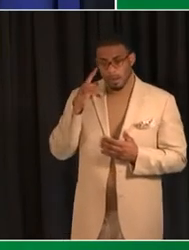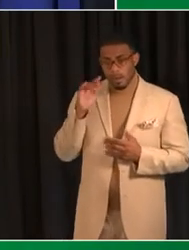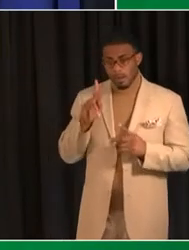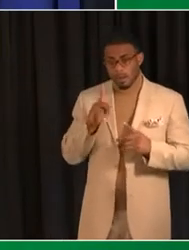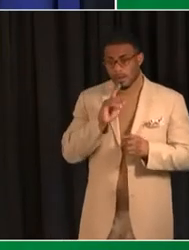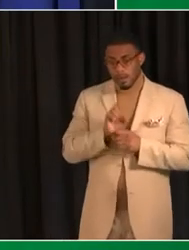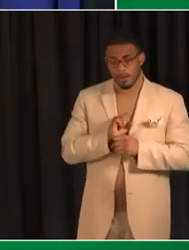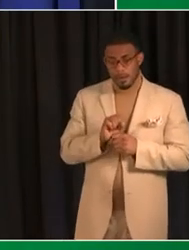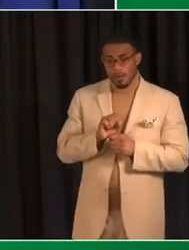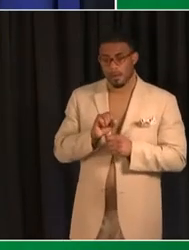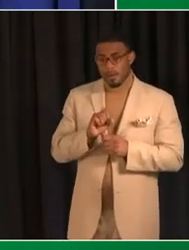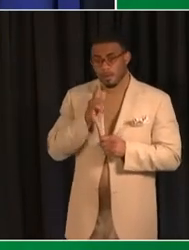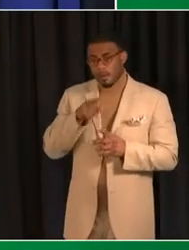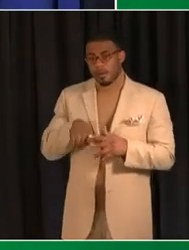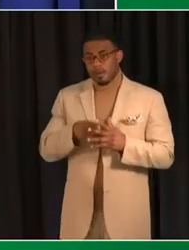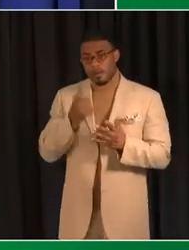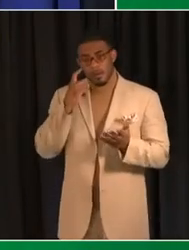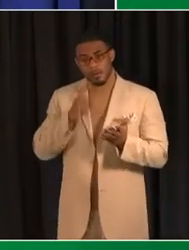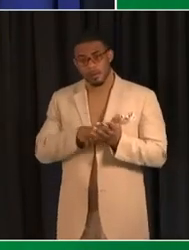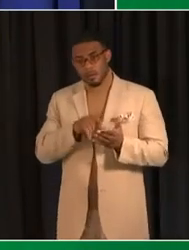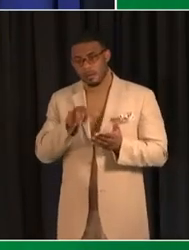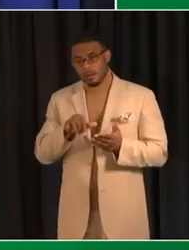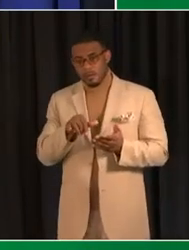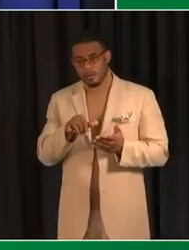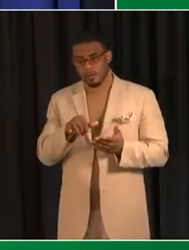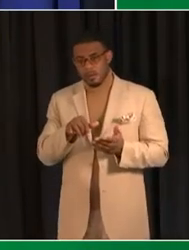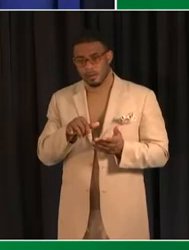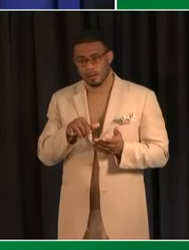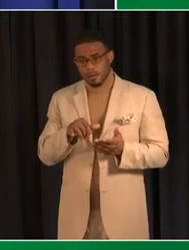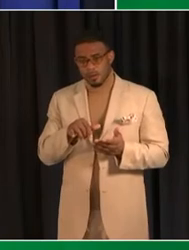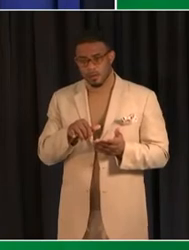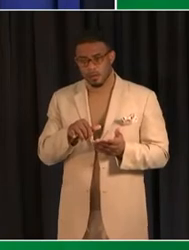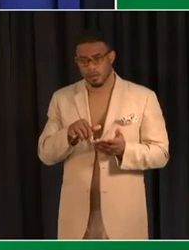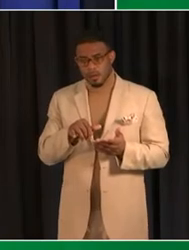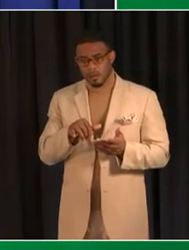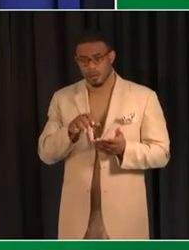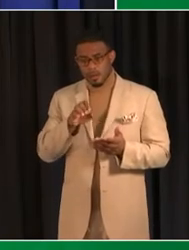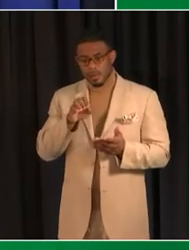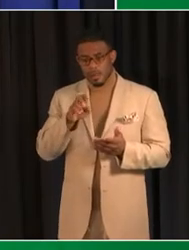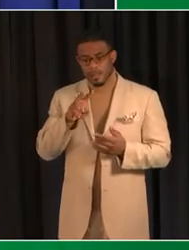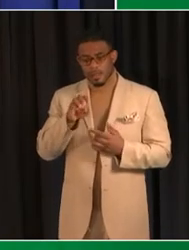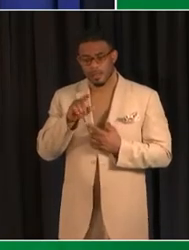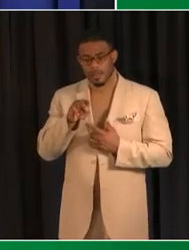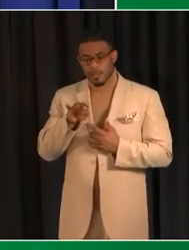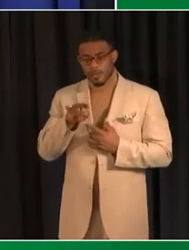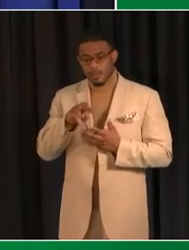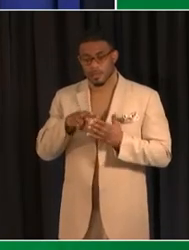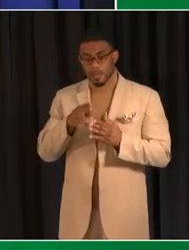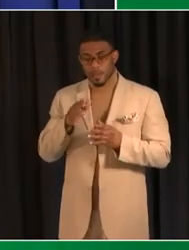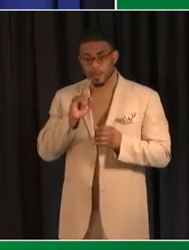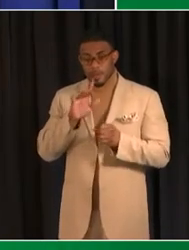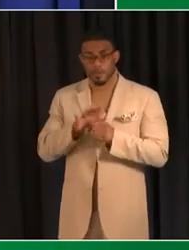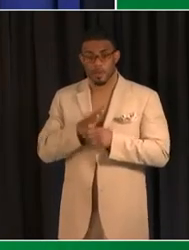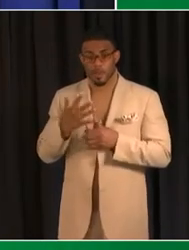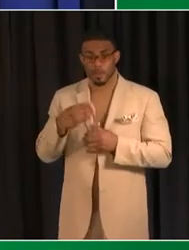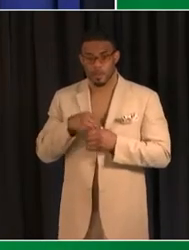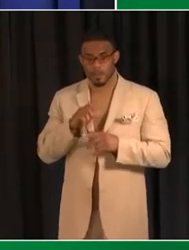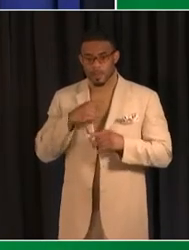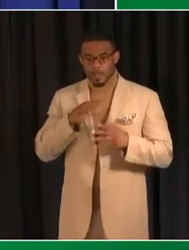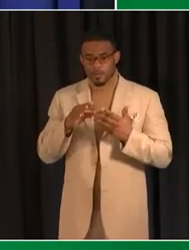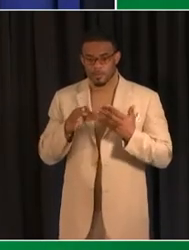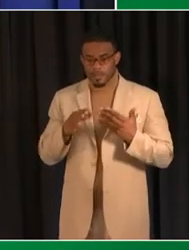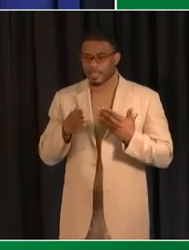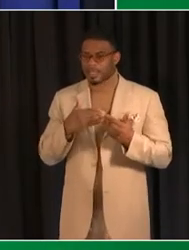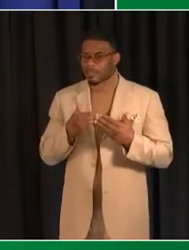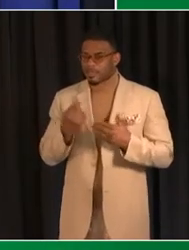experience. I think people really will start to realize that the evolution is really being embraced, and people